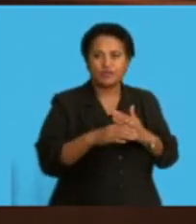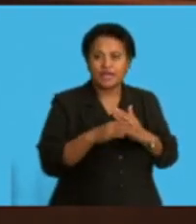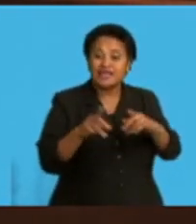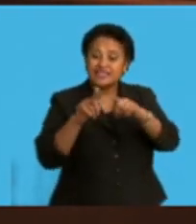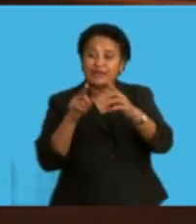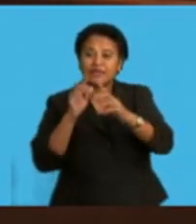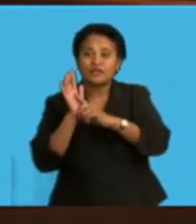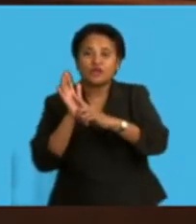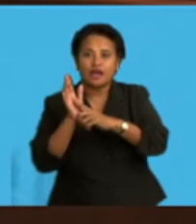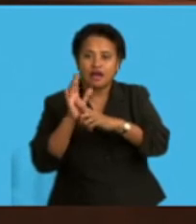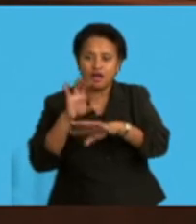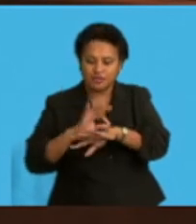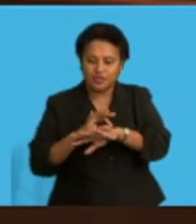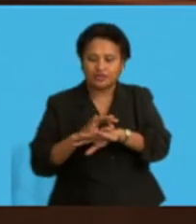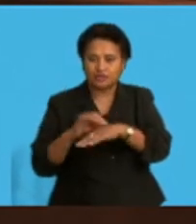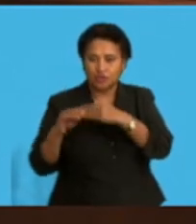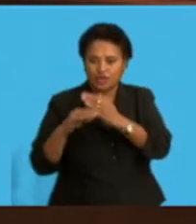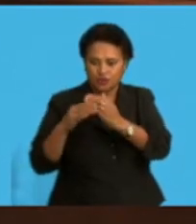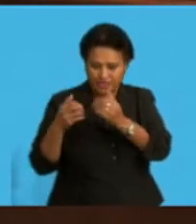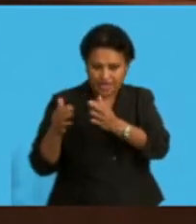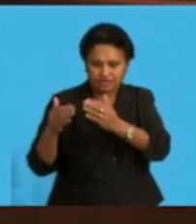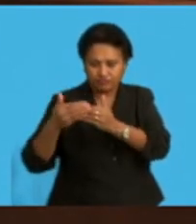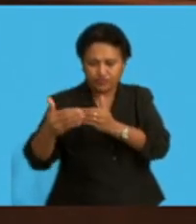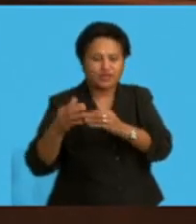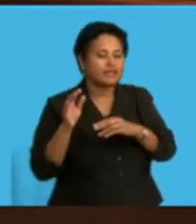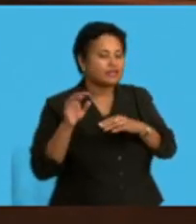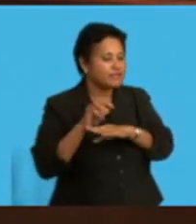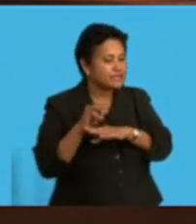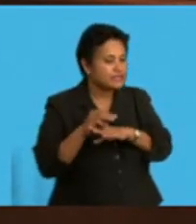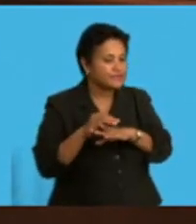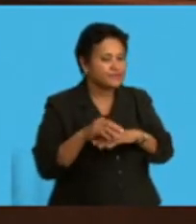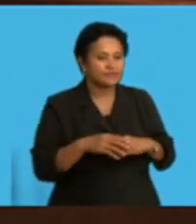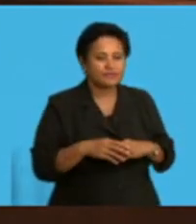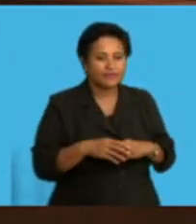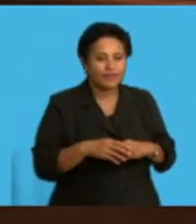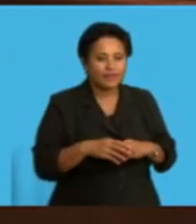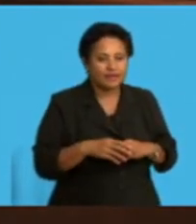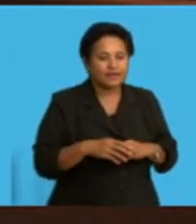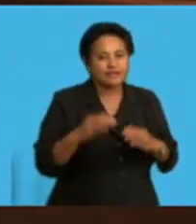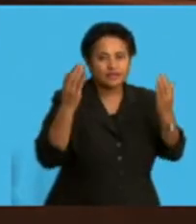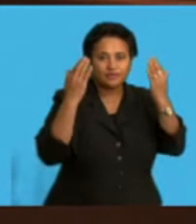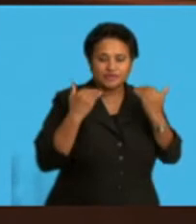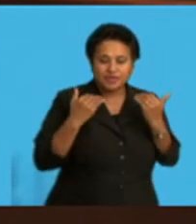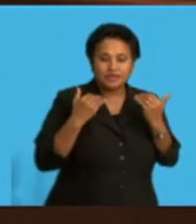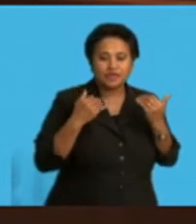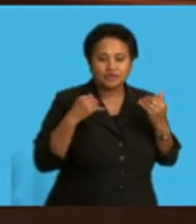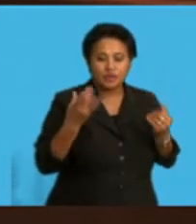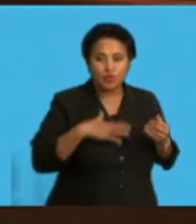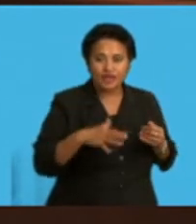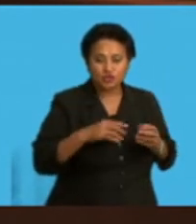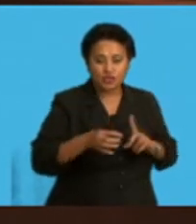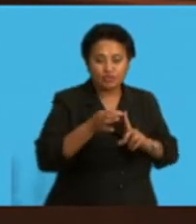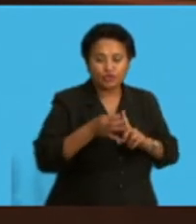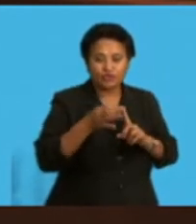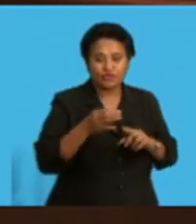Hospital in the next few months. And Madam Speaker, we are extending the concern for good health to the workplace. One of the significant measures in this budget is to